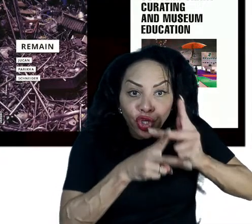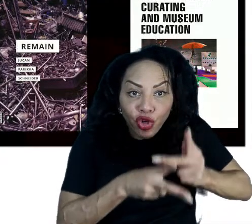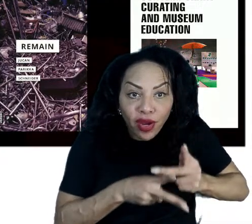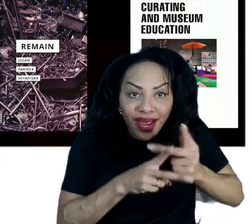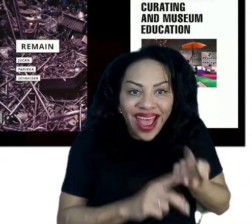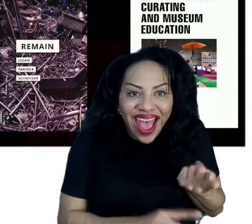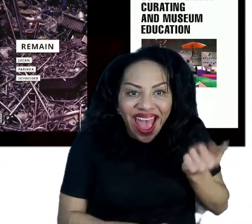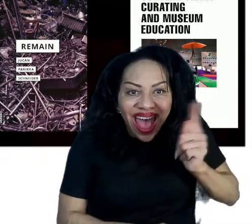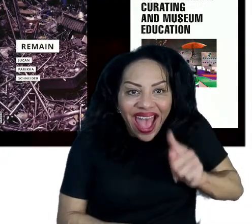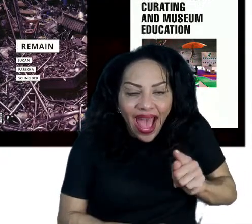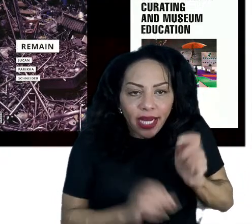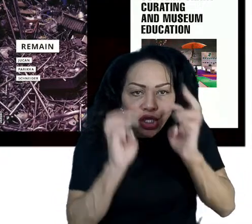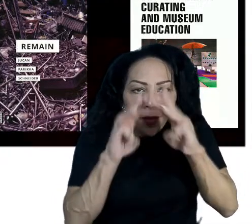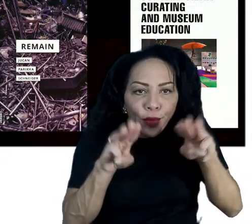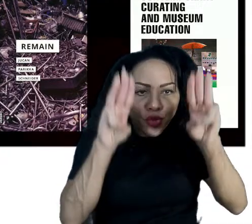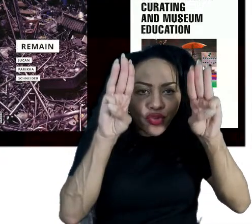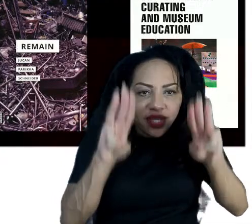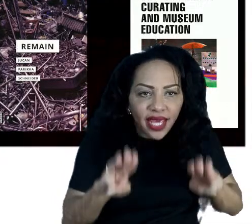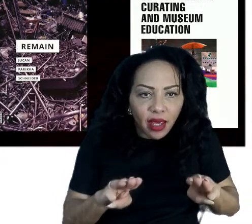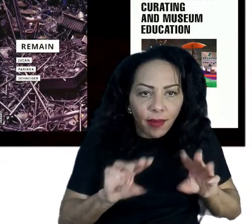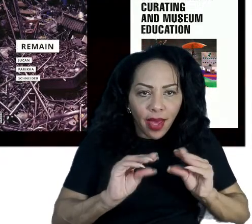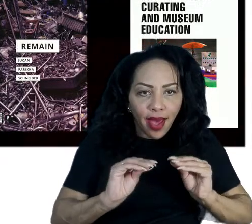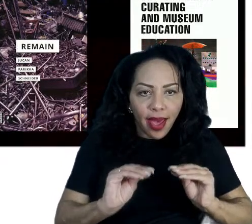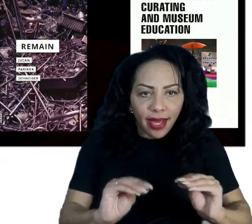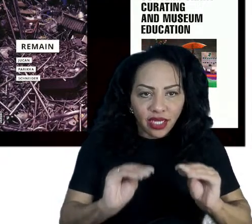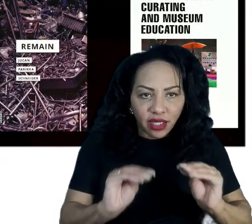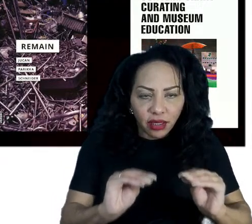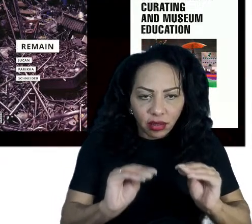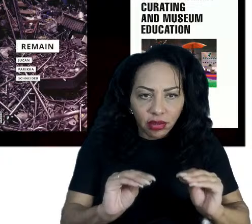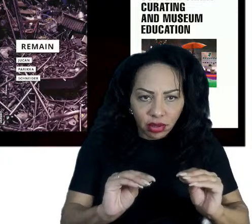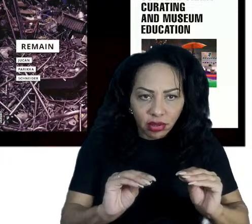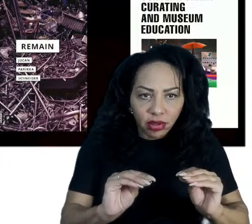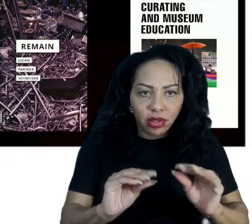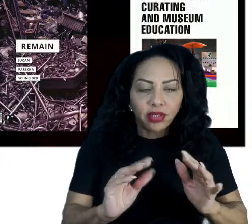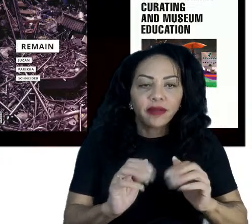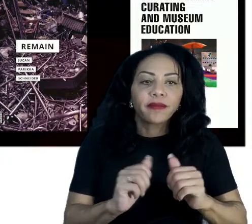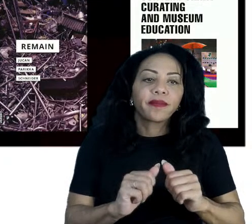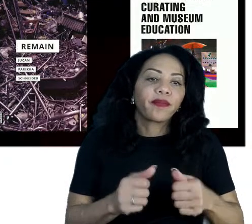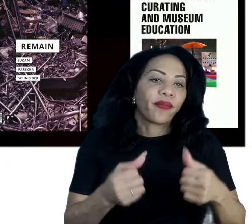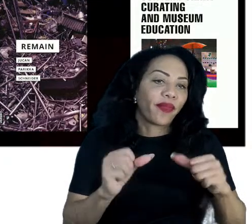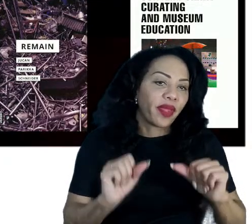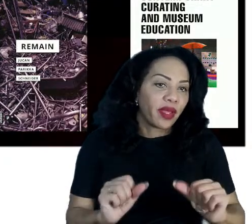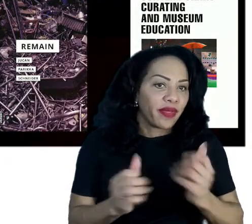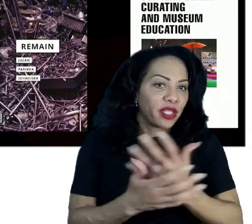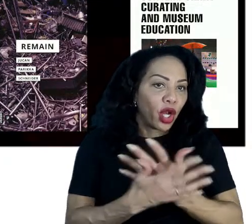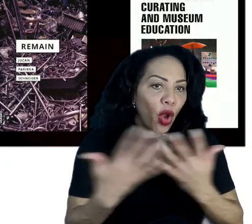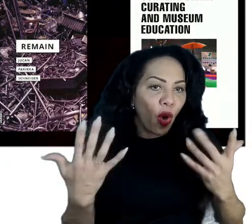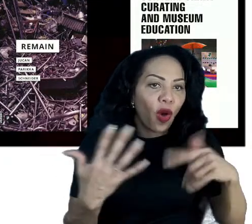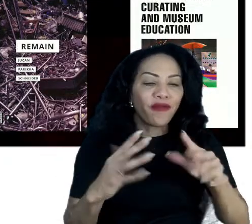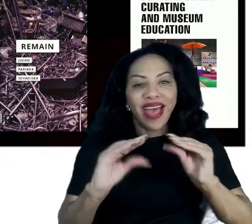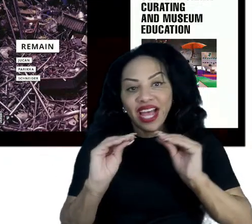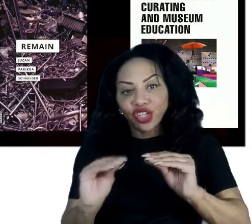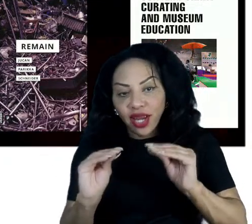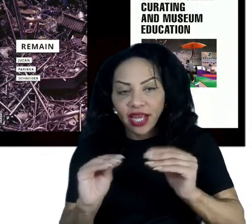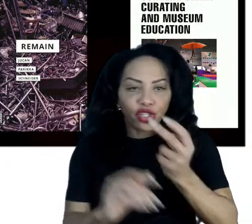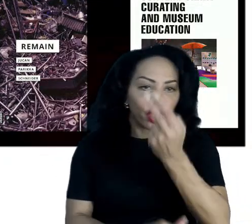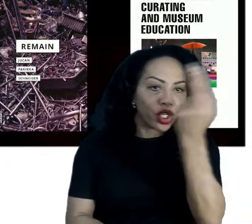education. And I'm also really aware of collectives like Education and Arts Research, and